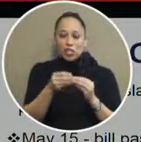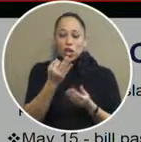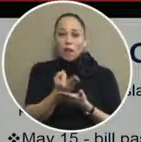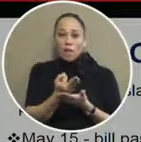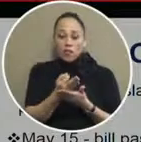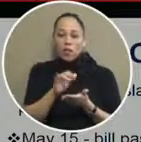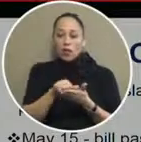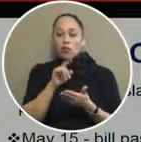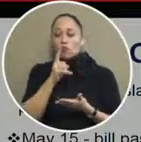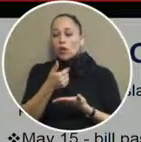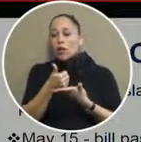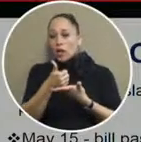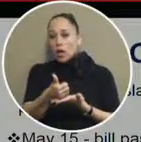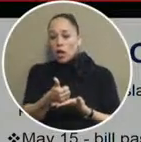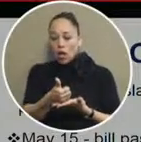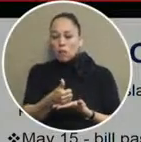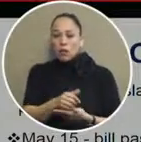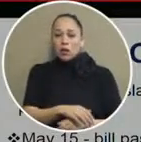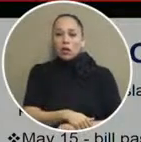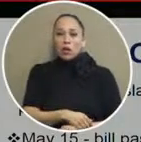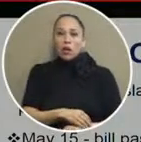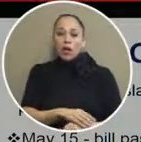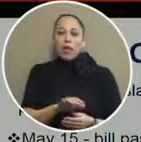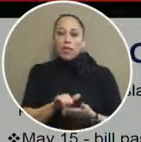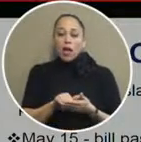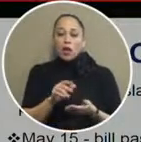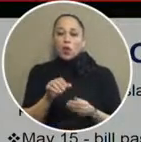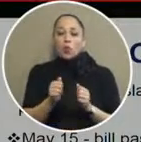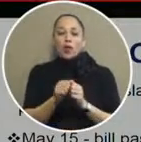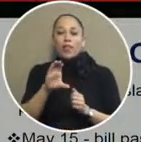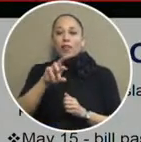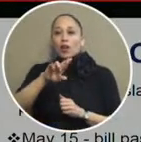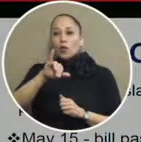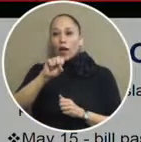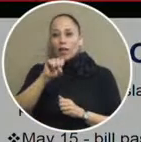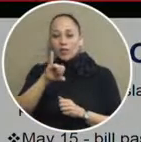which would really help towards the response of this health crisis.